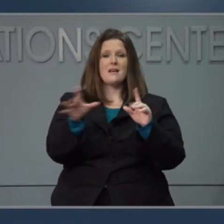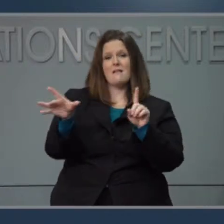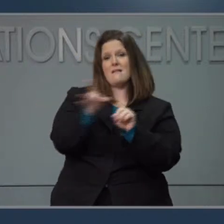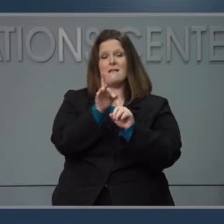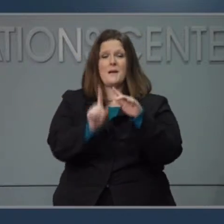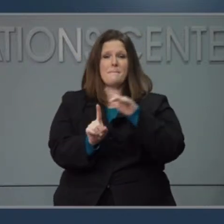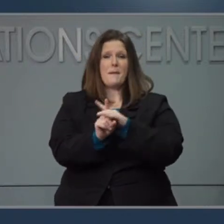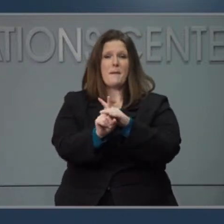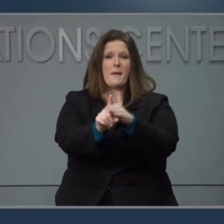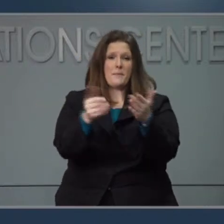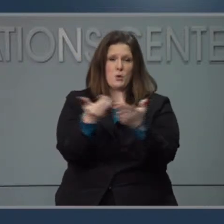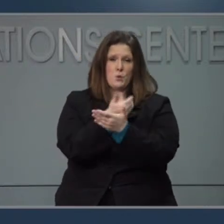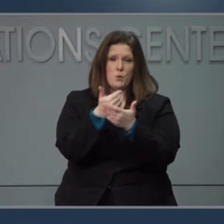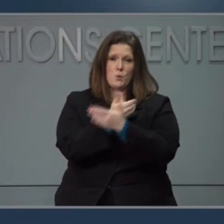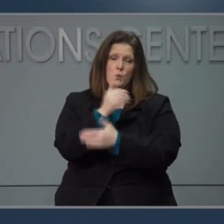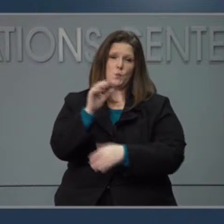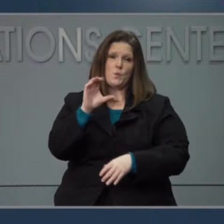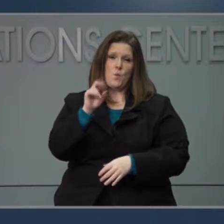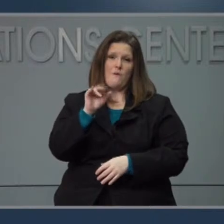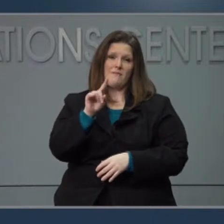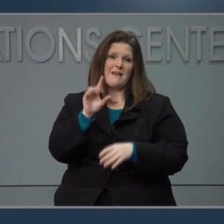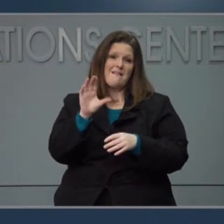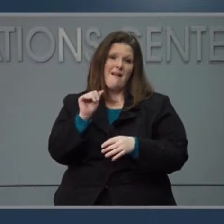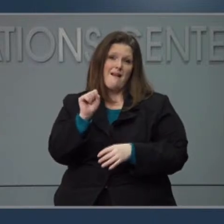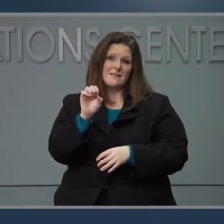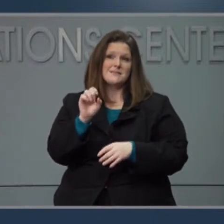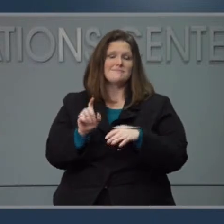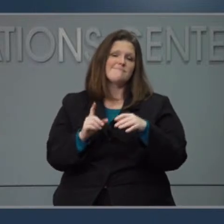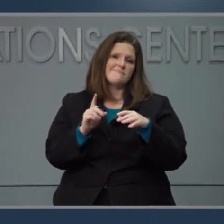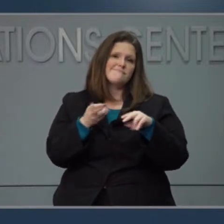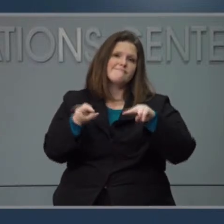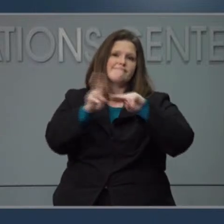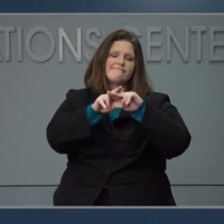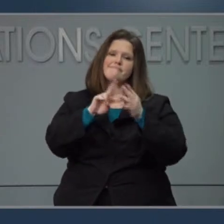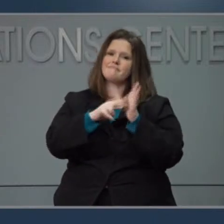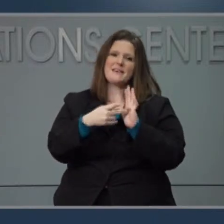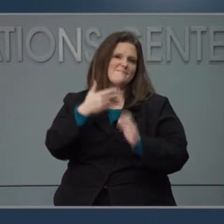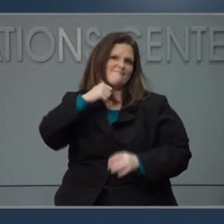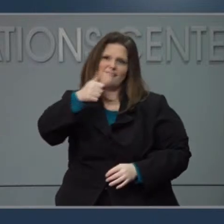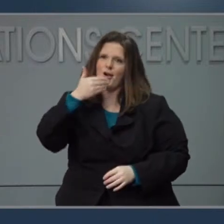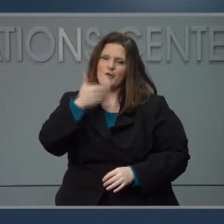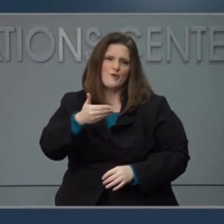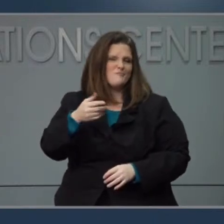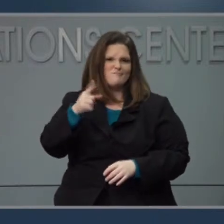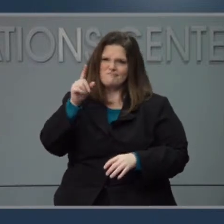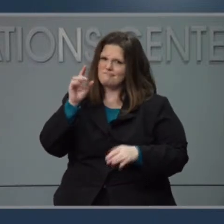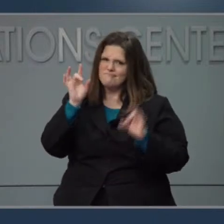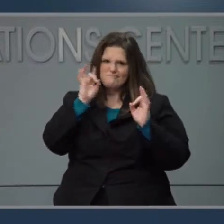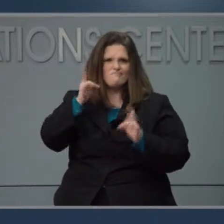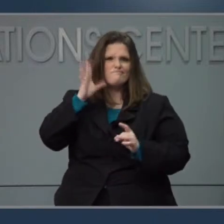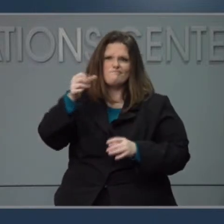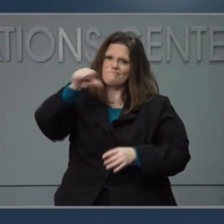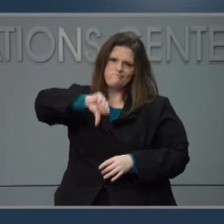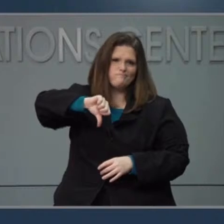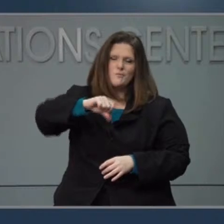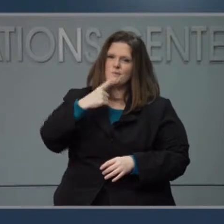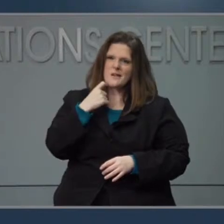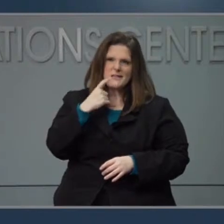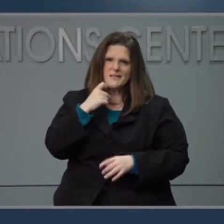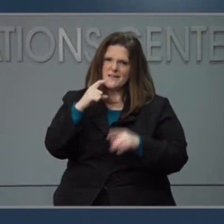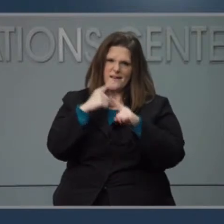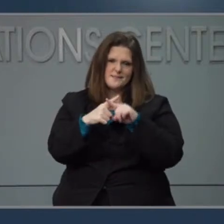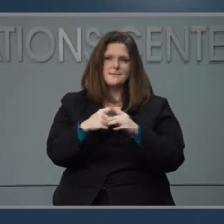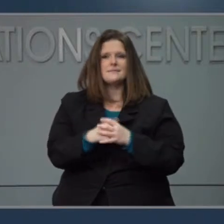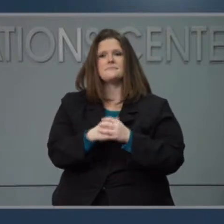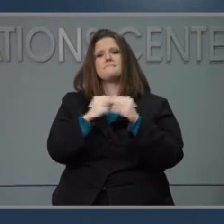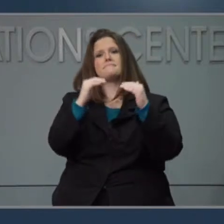red X. North Carolina's trajectory in percent of tests returning positive is up, but lower than where it was during the last time our